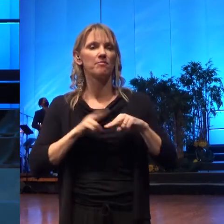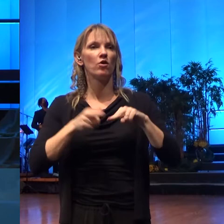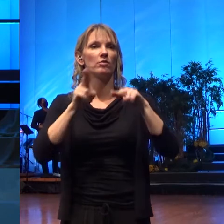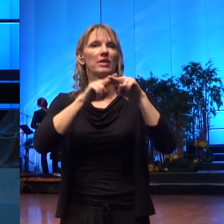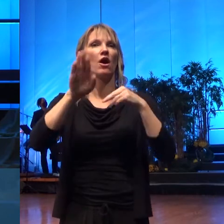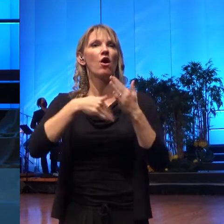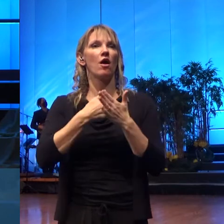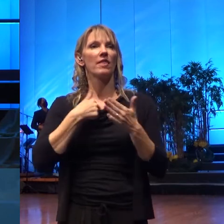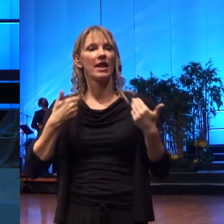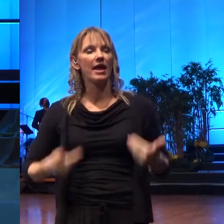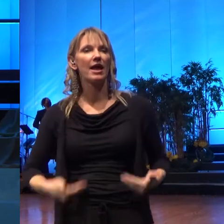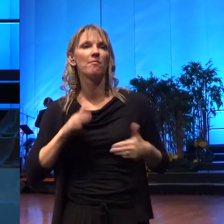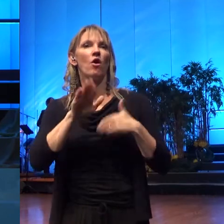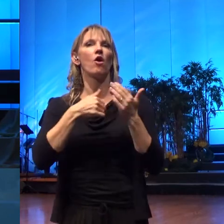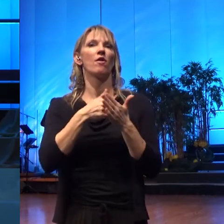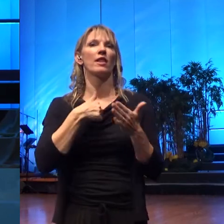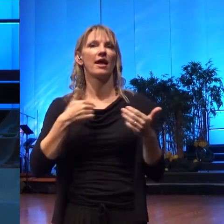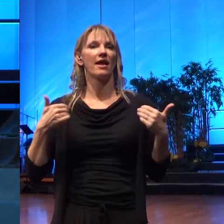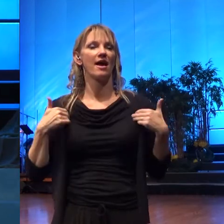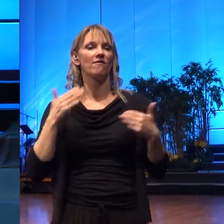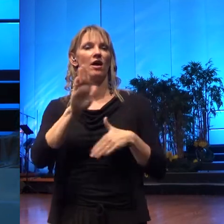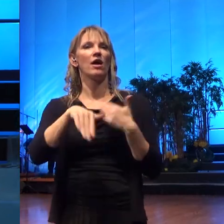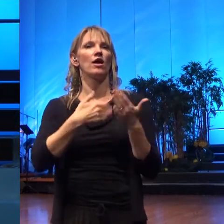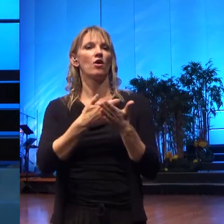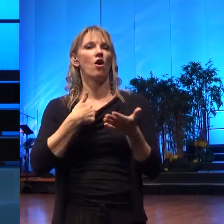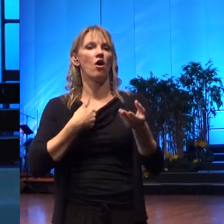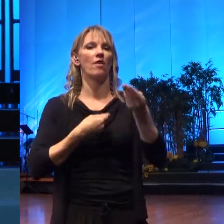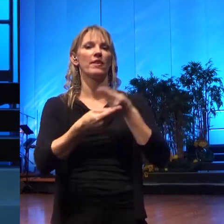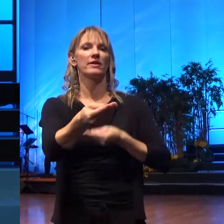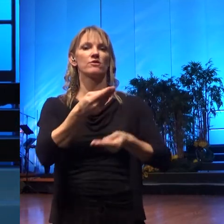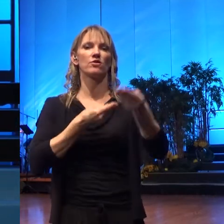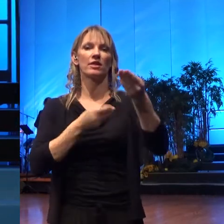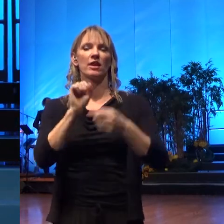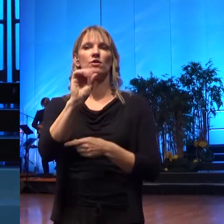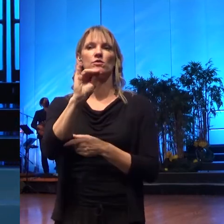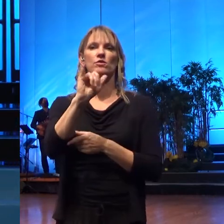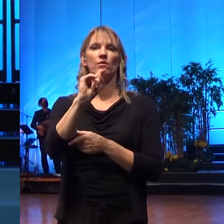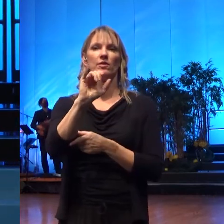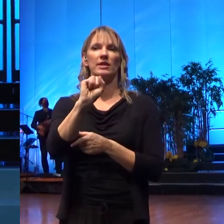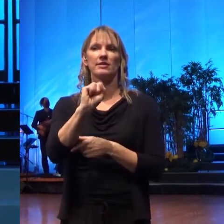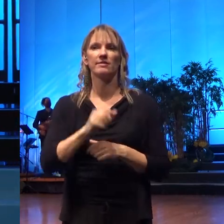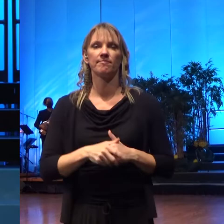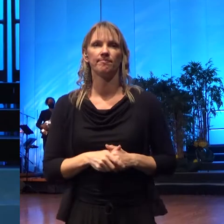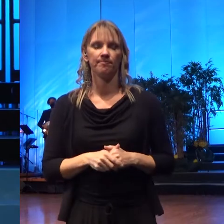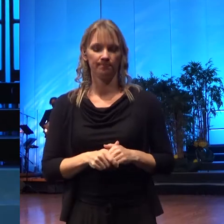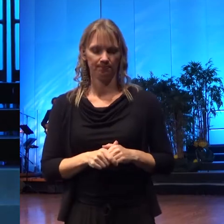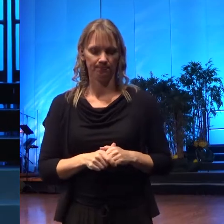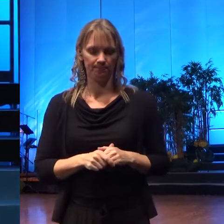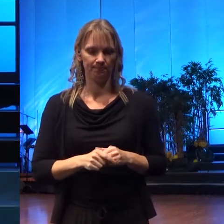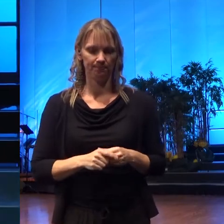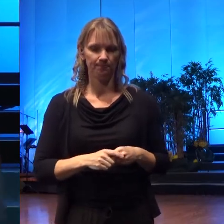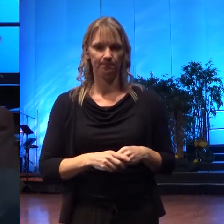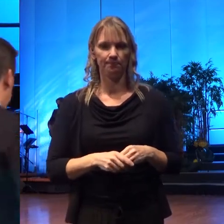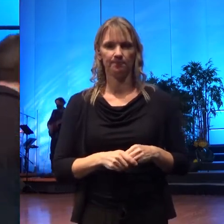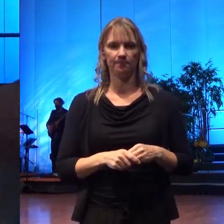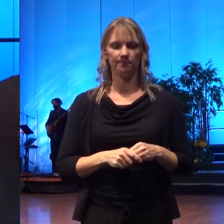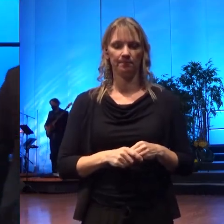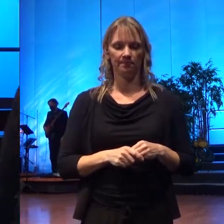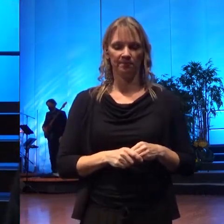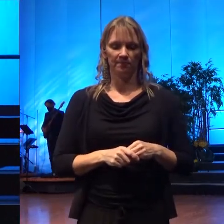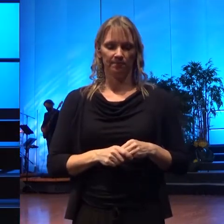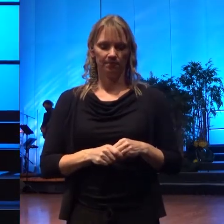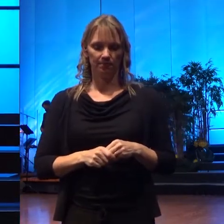multiplies all that I am, all that I have, and all that I circulate. And so it is.